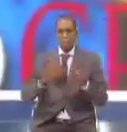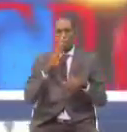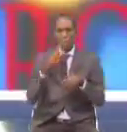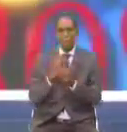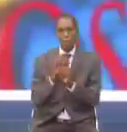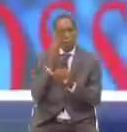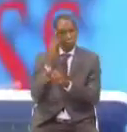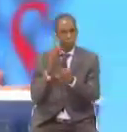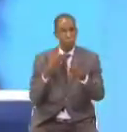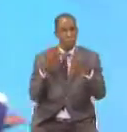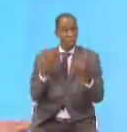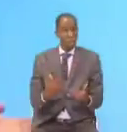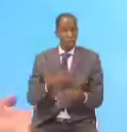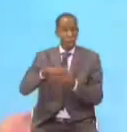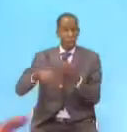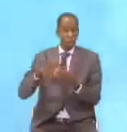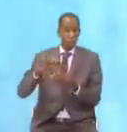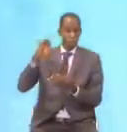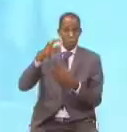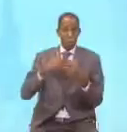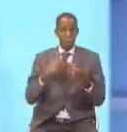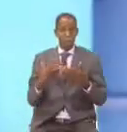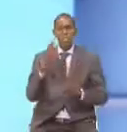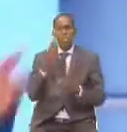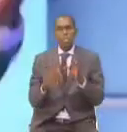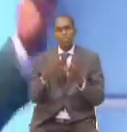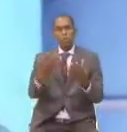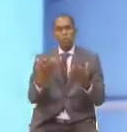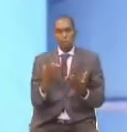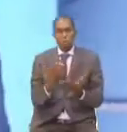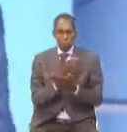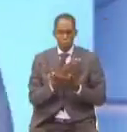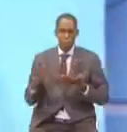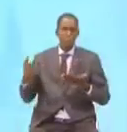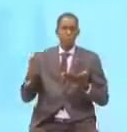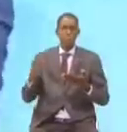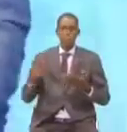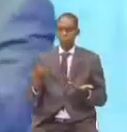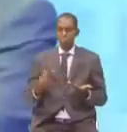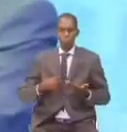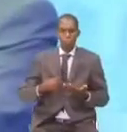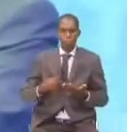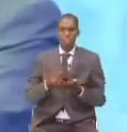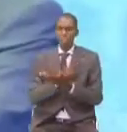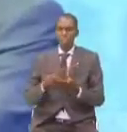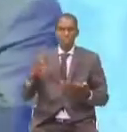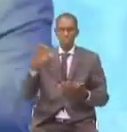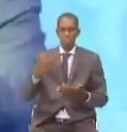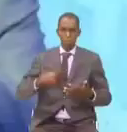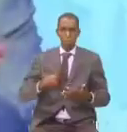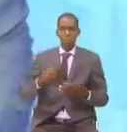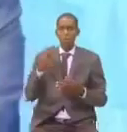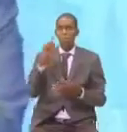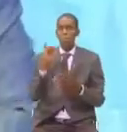in the spiritual, if you want this holy garment and this righteous garment, the one that is made from